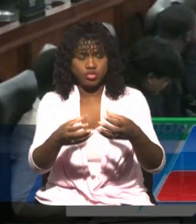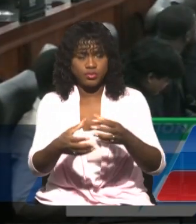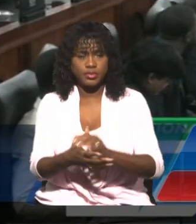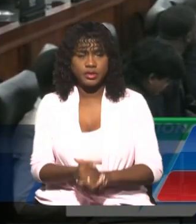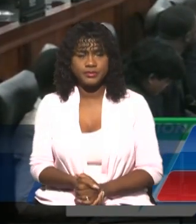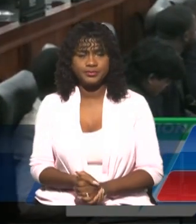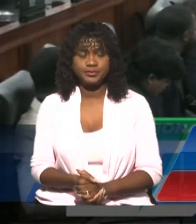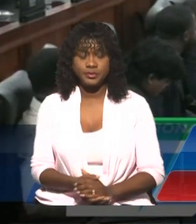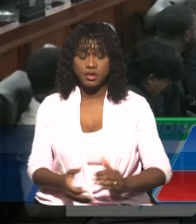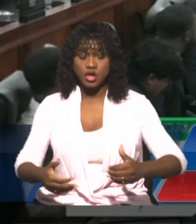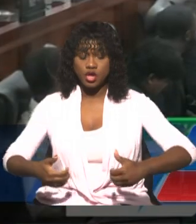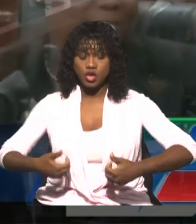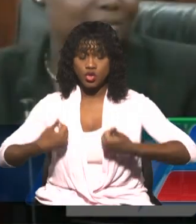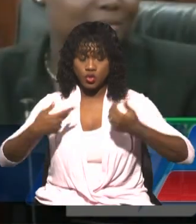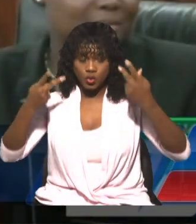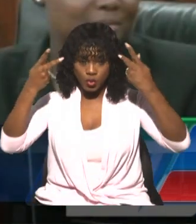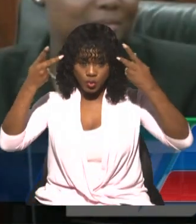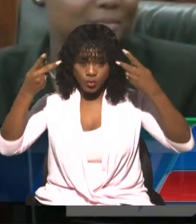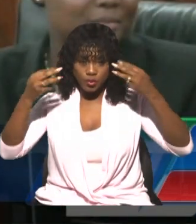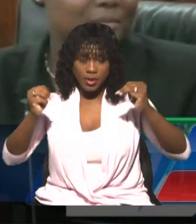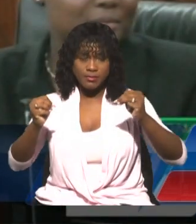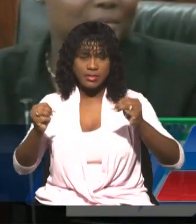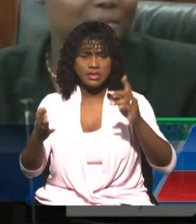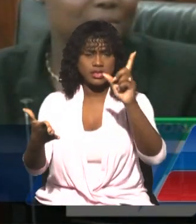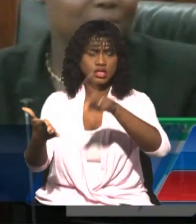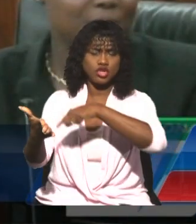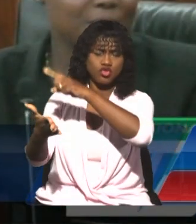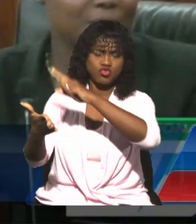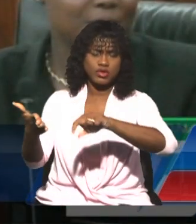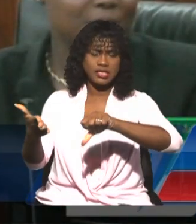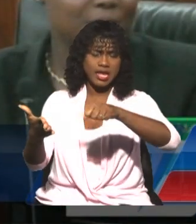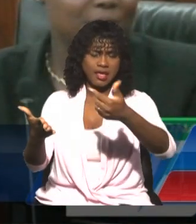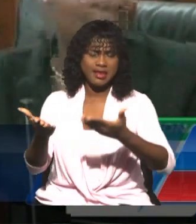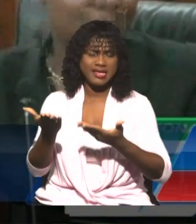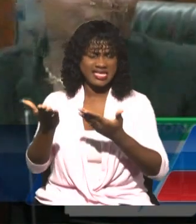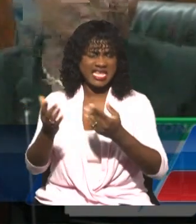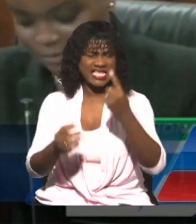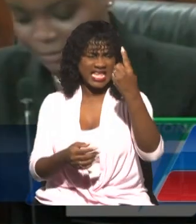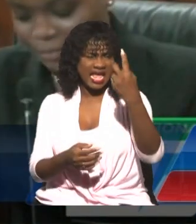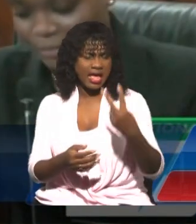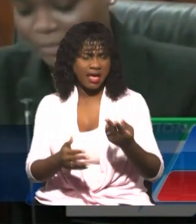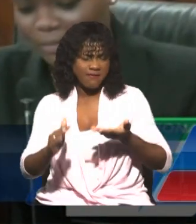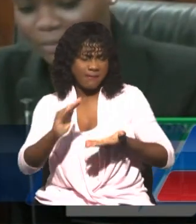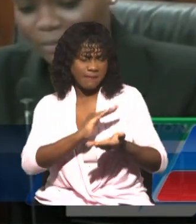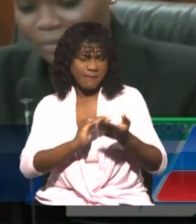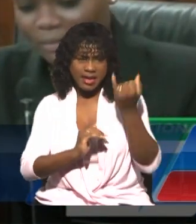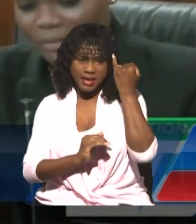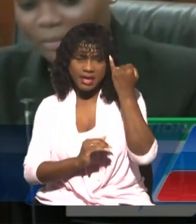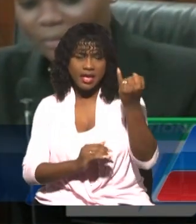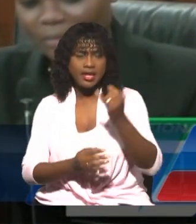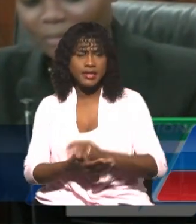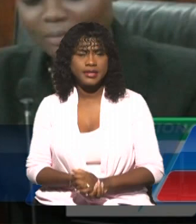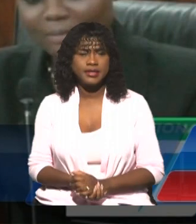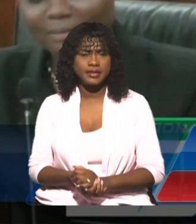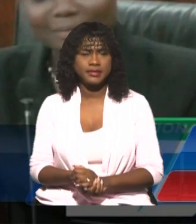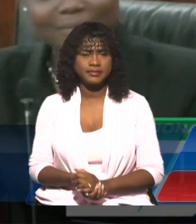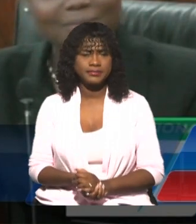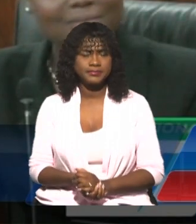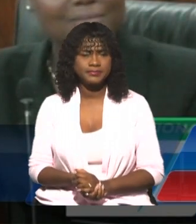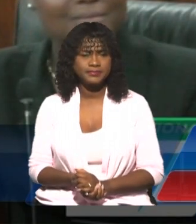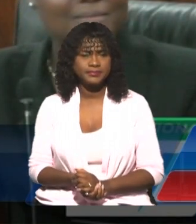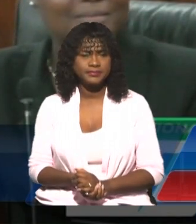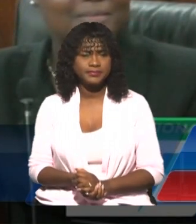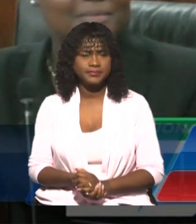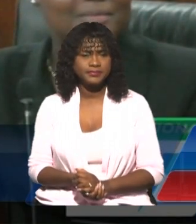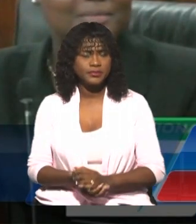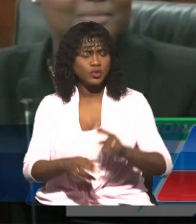minister, Jaden Francis Mitchell, chastised the other side for bringing a half-baked idea to the House. Mr. Speaker, we